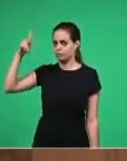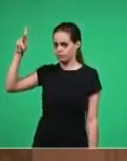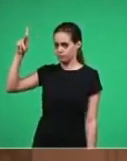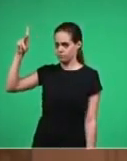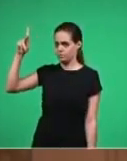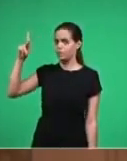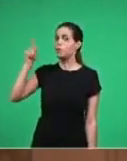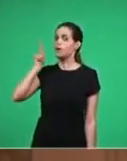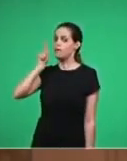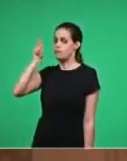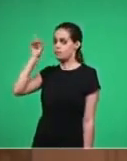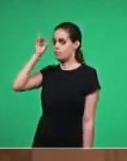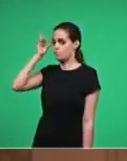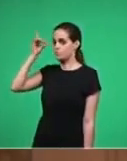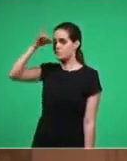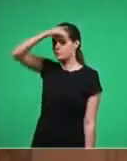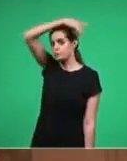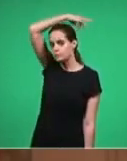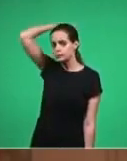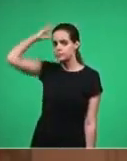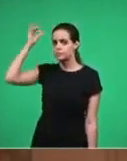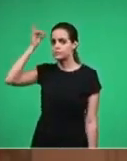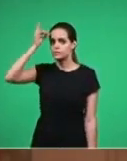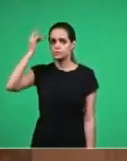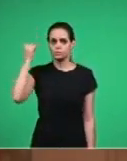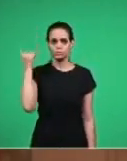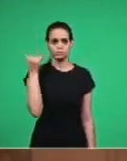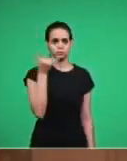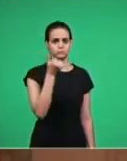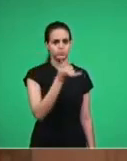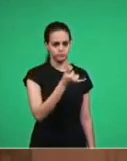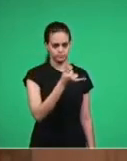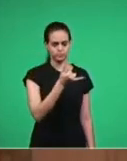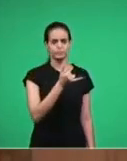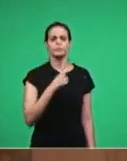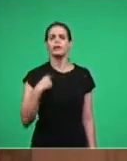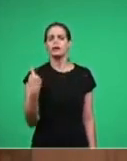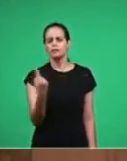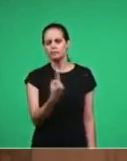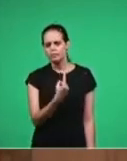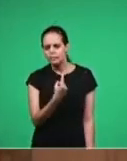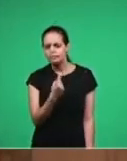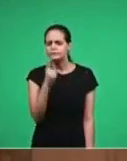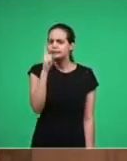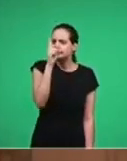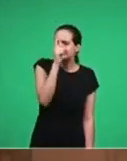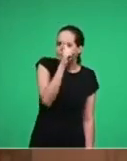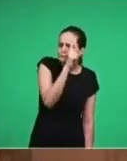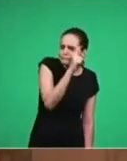Holy Spirit, there is only room for the Holy Spirit in the work.